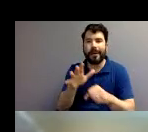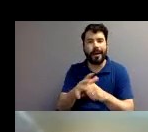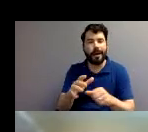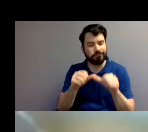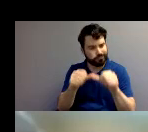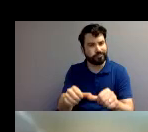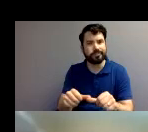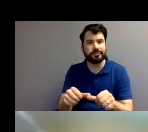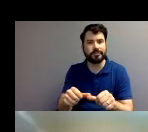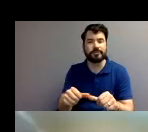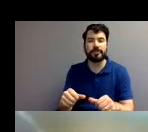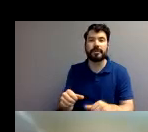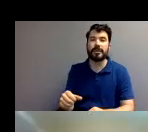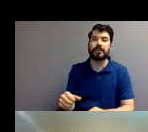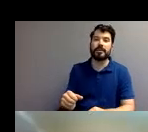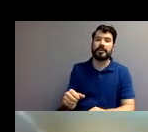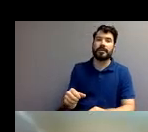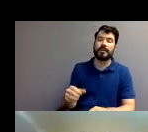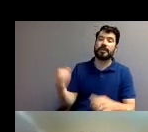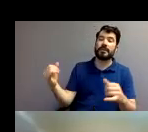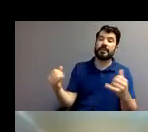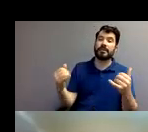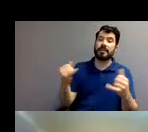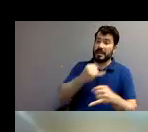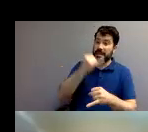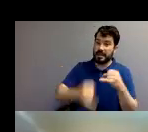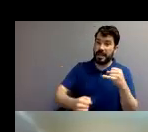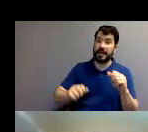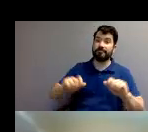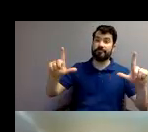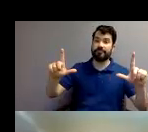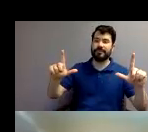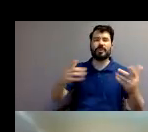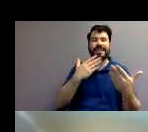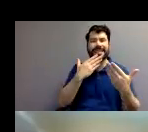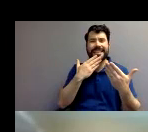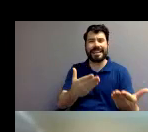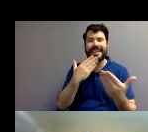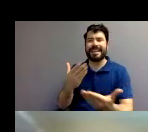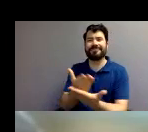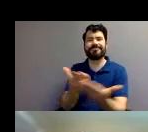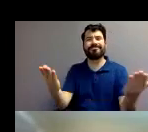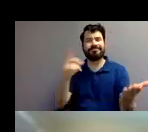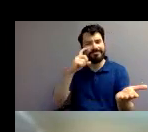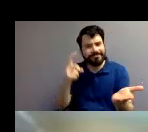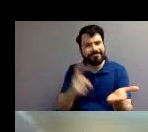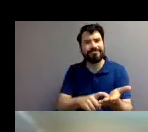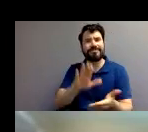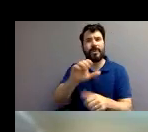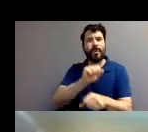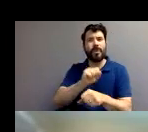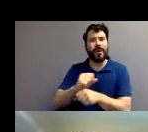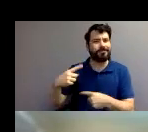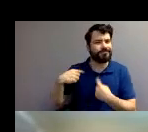is just to give recognition and thanks to all of you for what you've done over the last